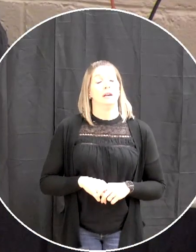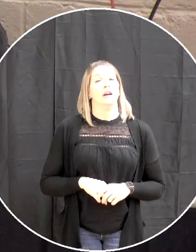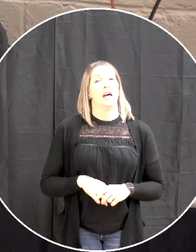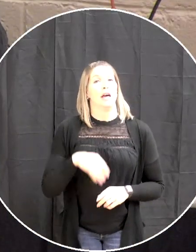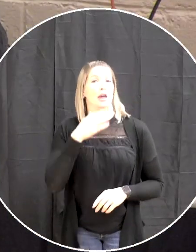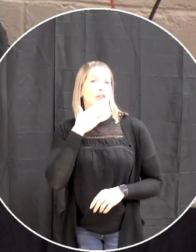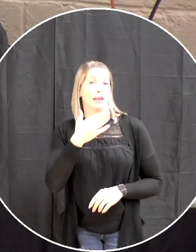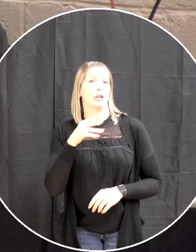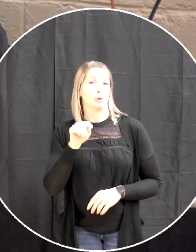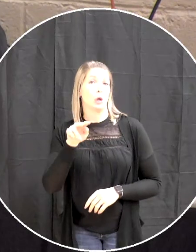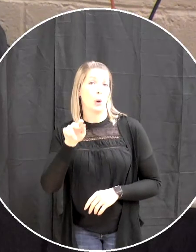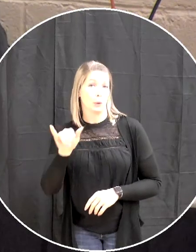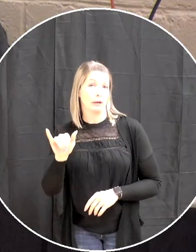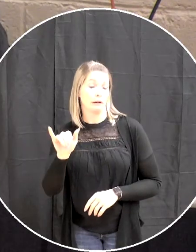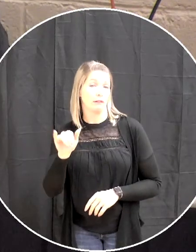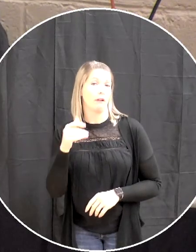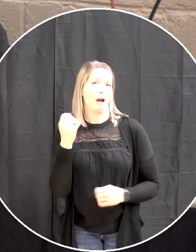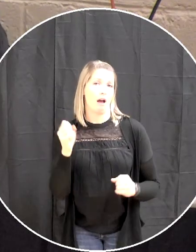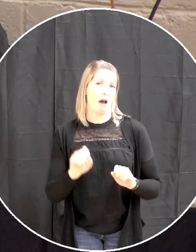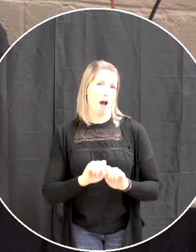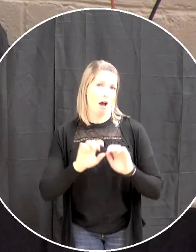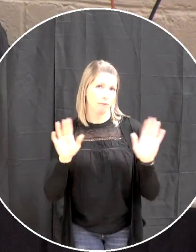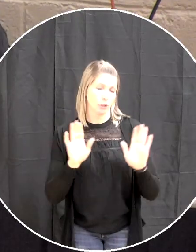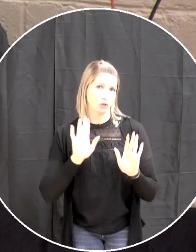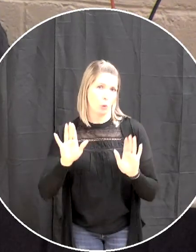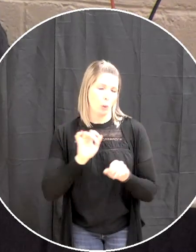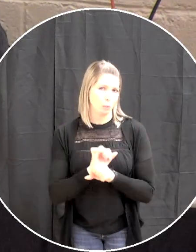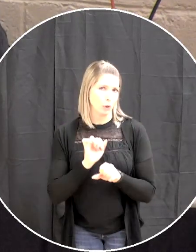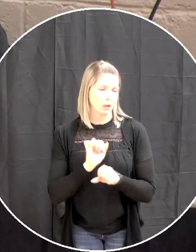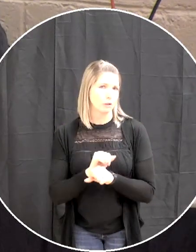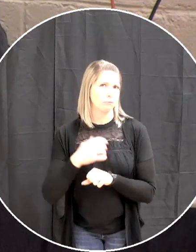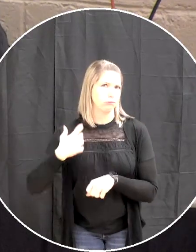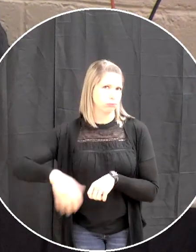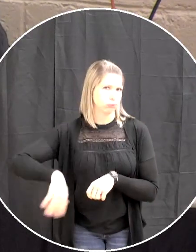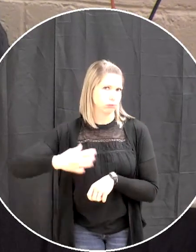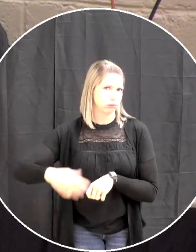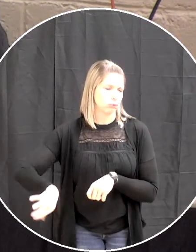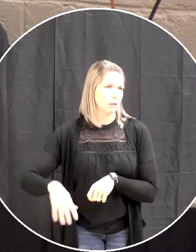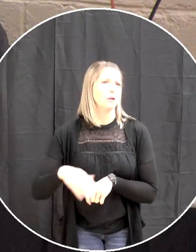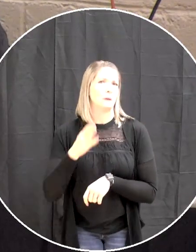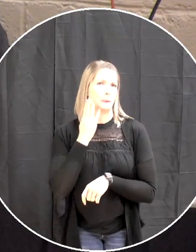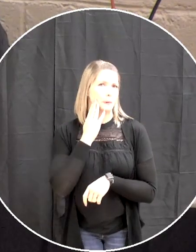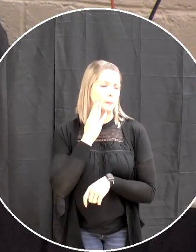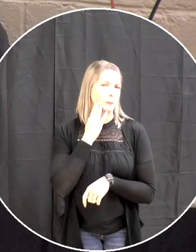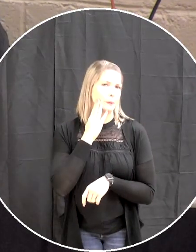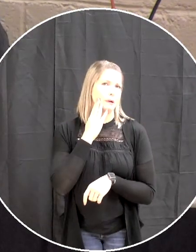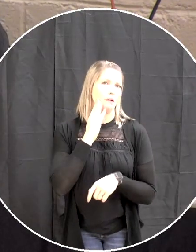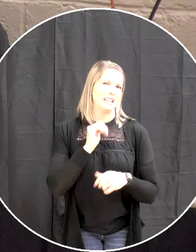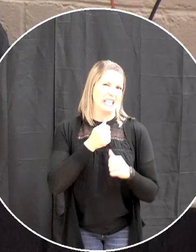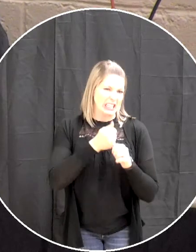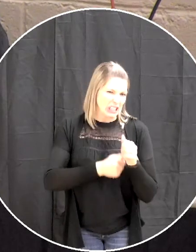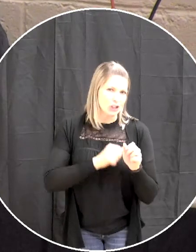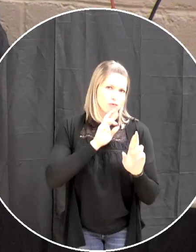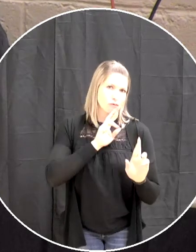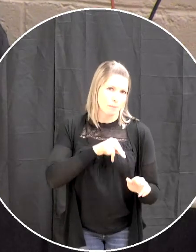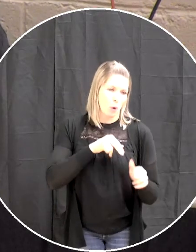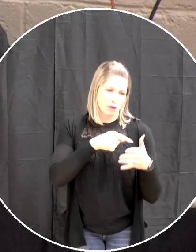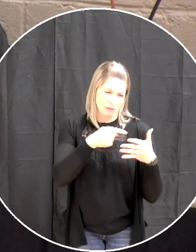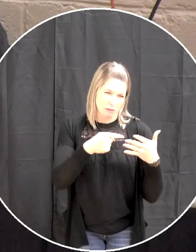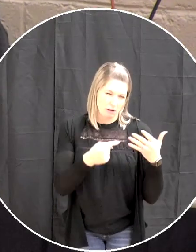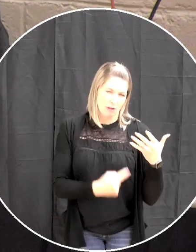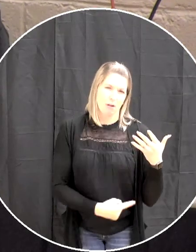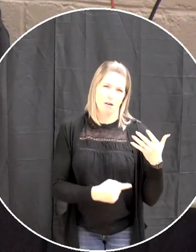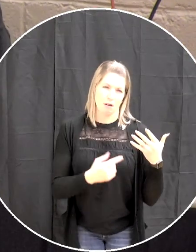day-to-day basis as we traveled through this, but it's clear from the excitement, as I said this morning, about the staff that we have doing these particular projects,